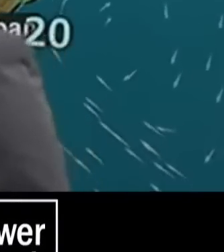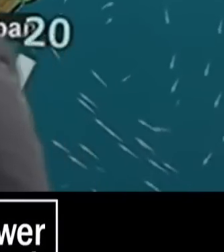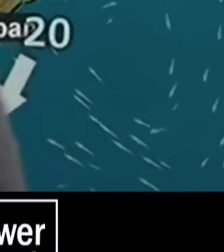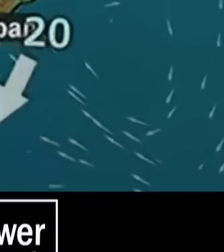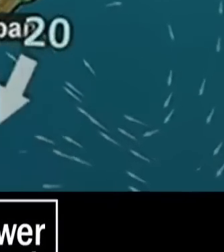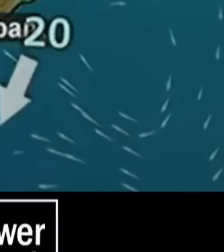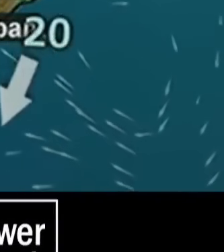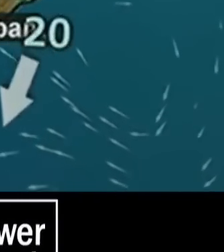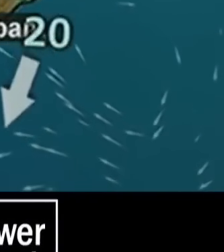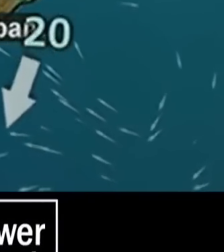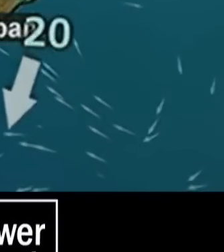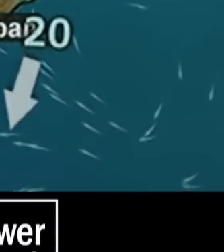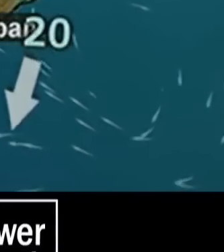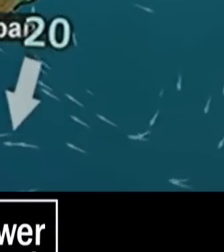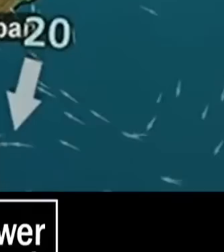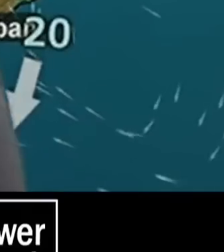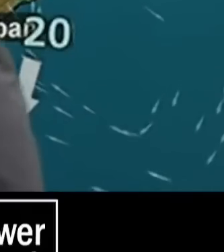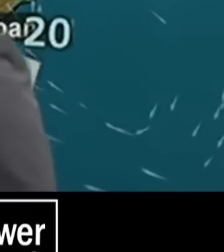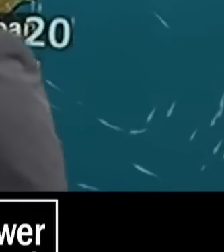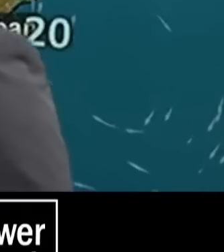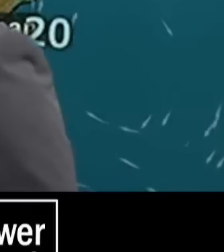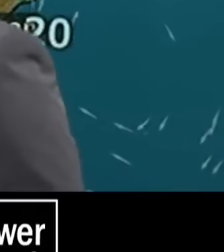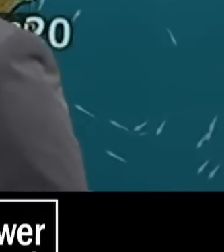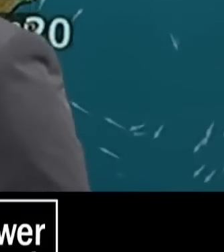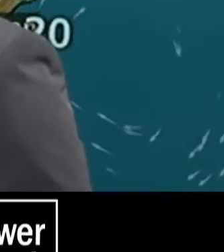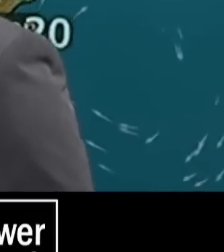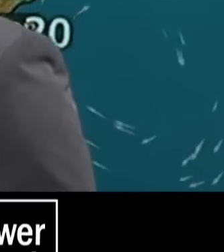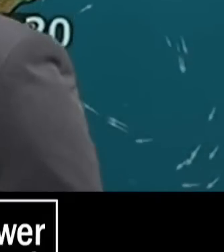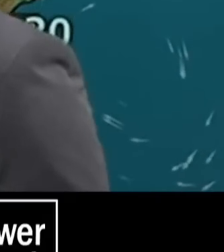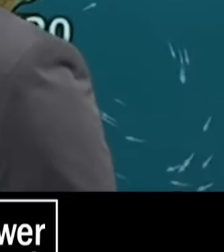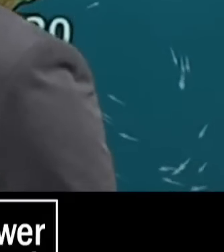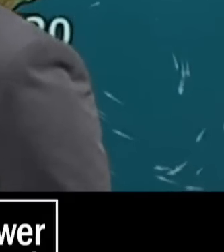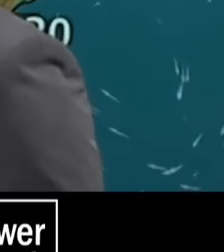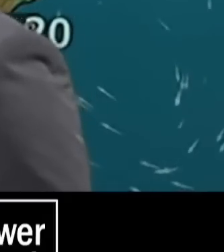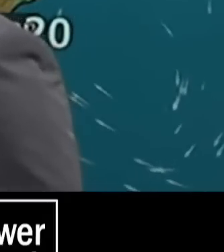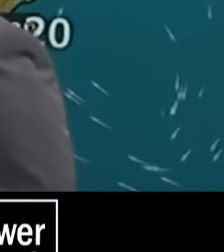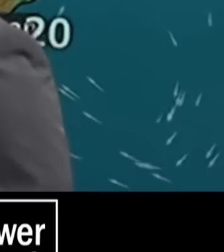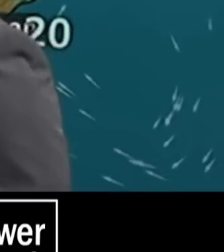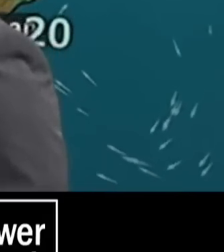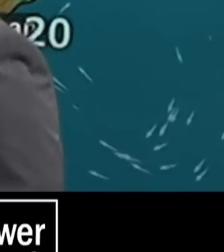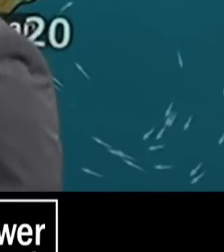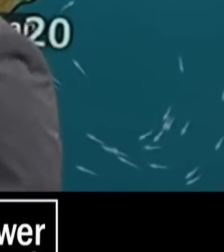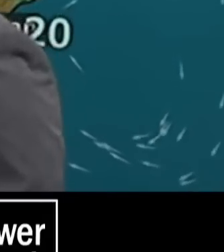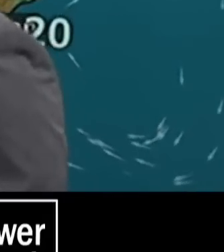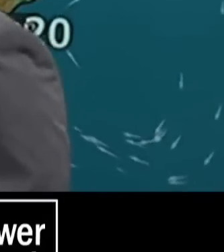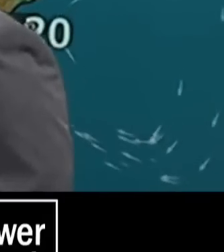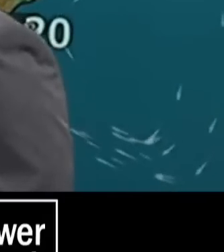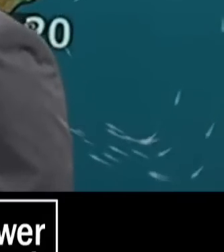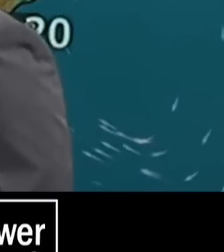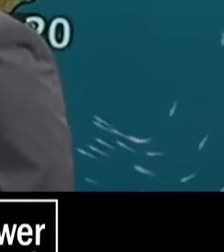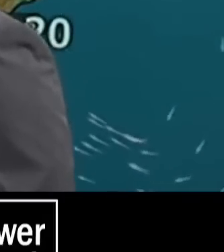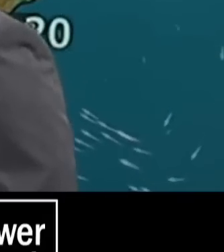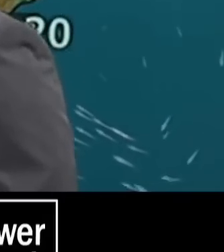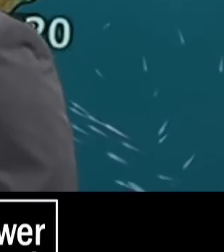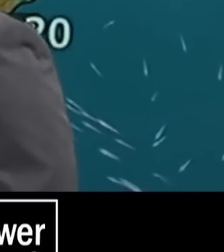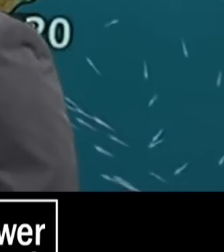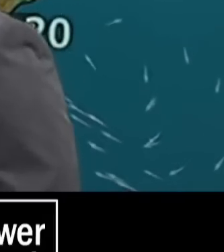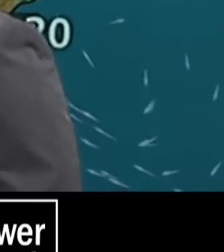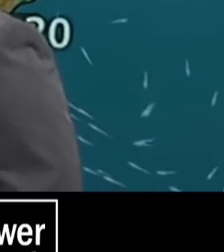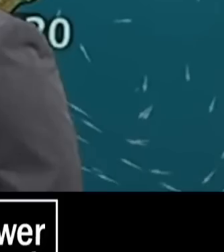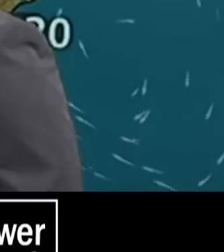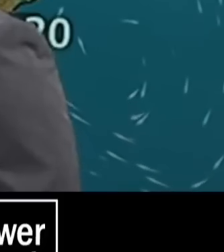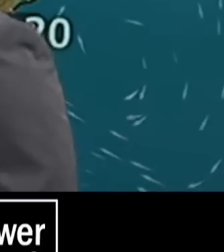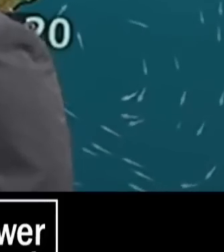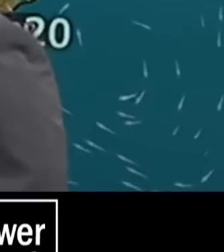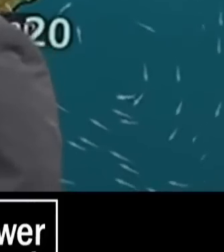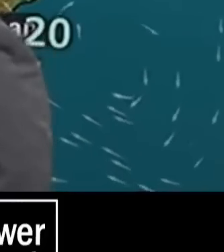batang ho sane e tla hal kana ka rona ha tla hle ba ke dibula tse ntla holo ka kapa boprima o kana ka haruna ha empa se tse bolo bana teng le teng o tla komile re hapula